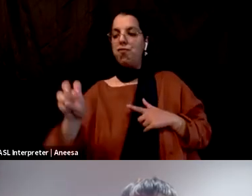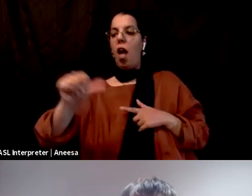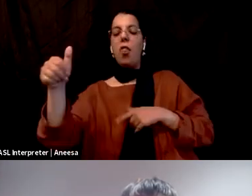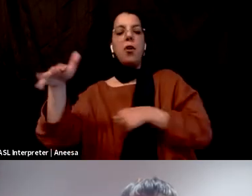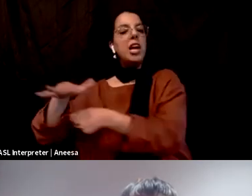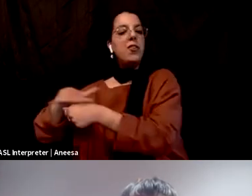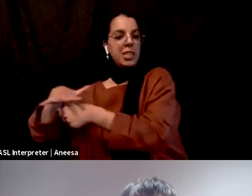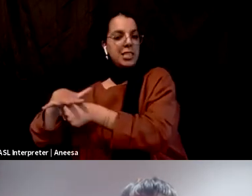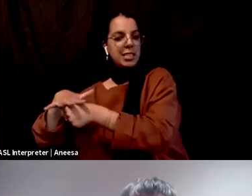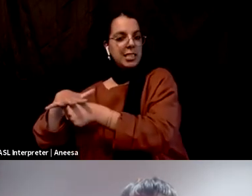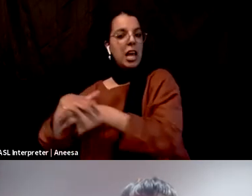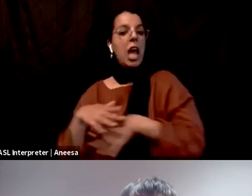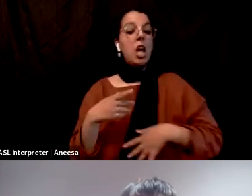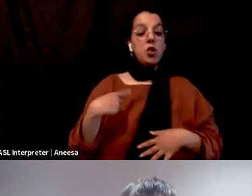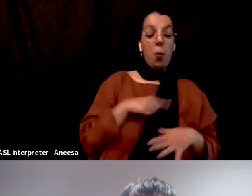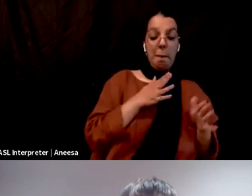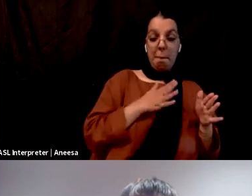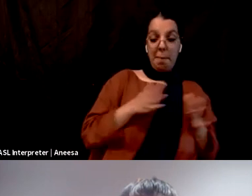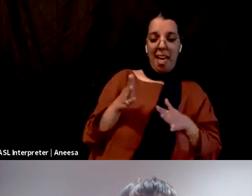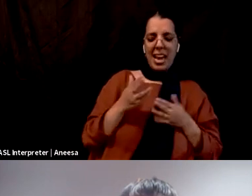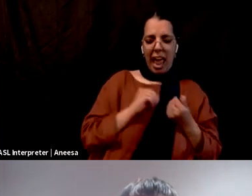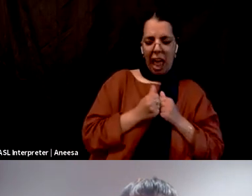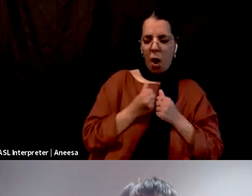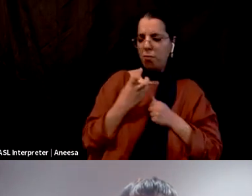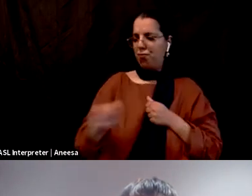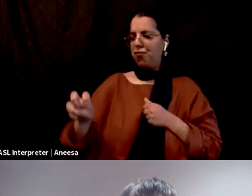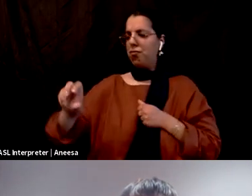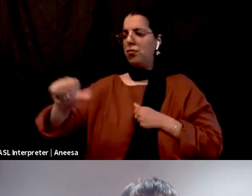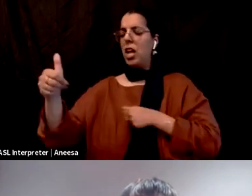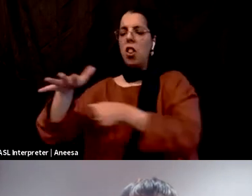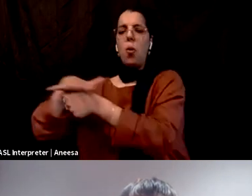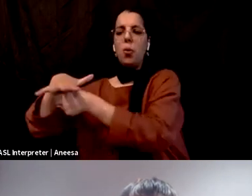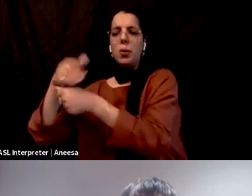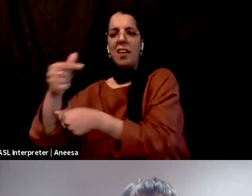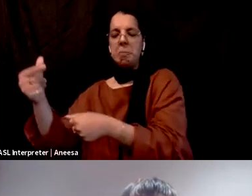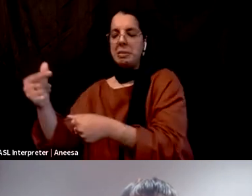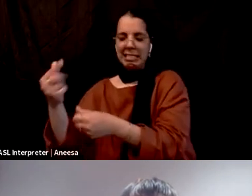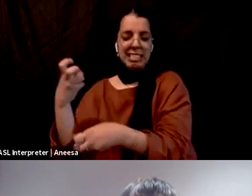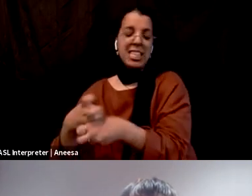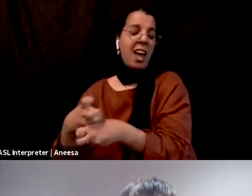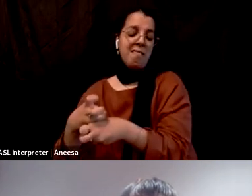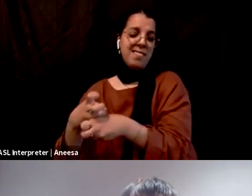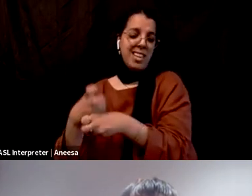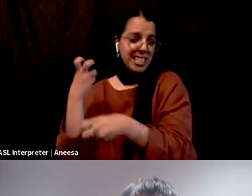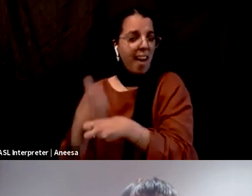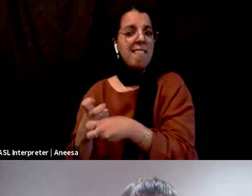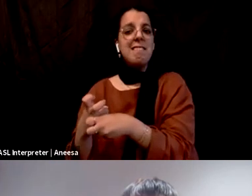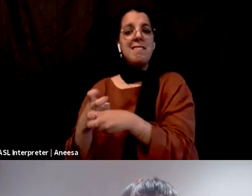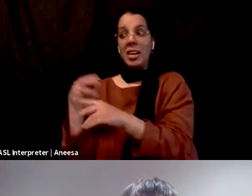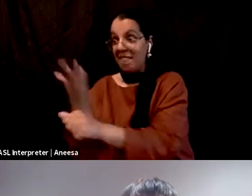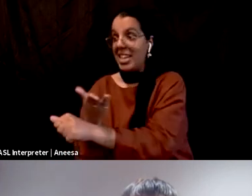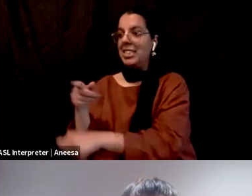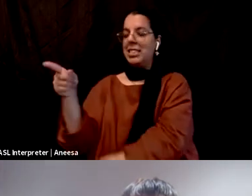local municipalities? That's a tough sell. That's a really tough sell. But all I can say is that it